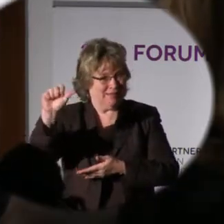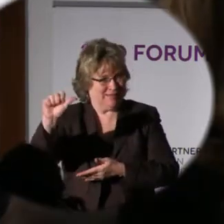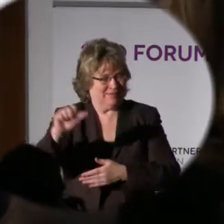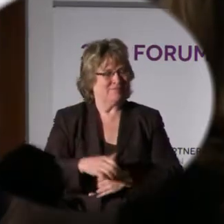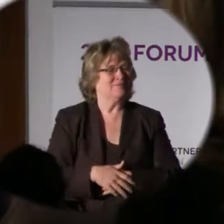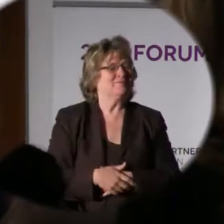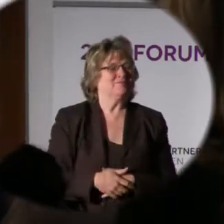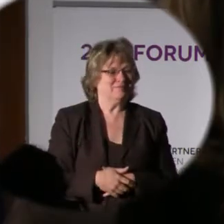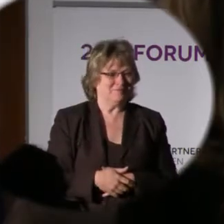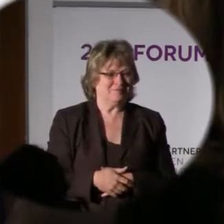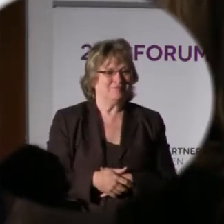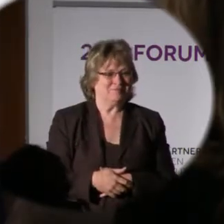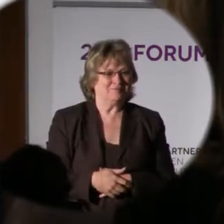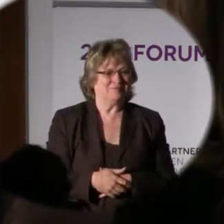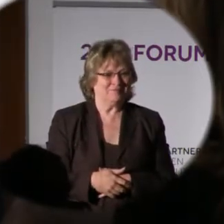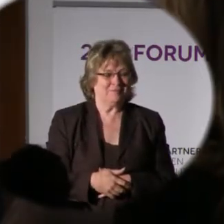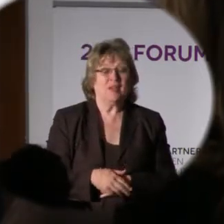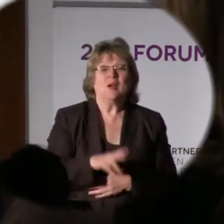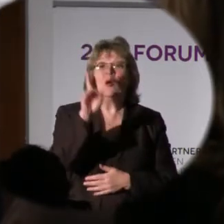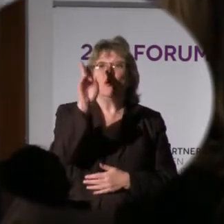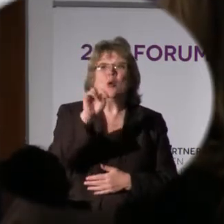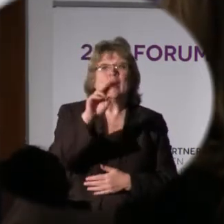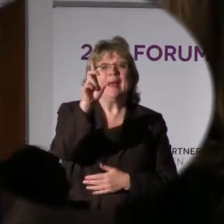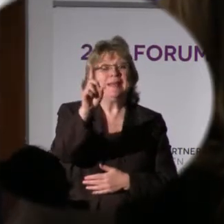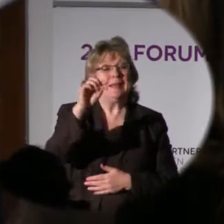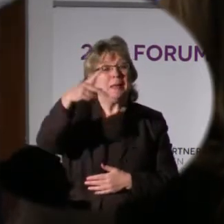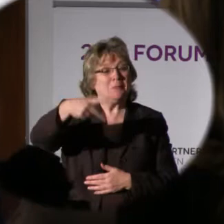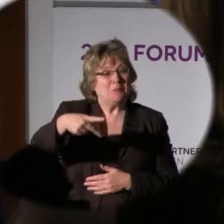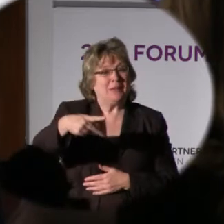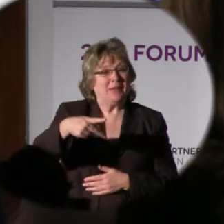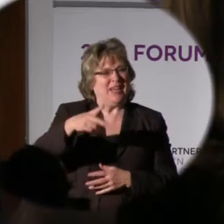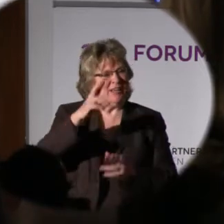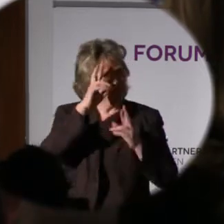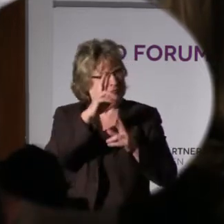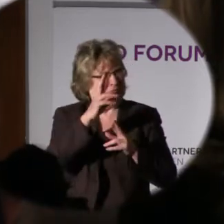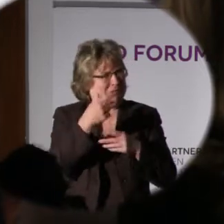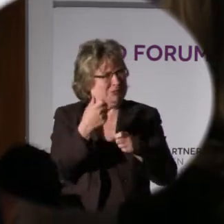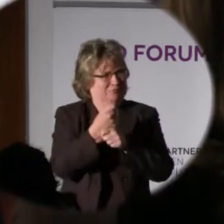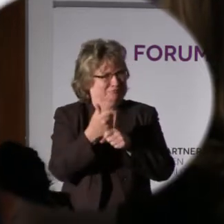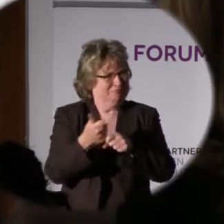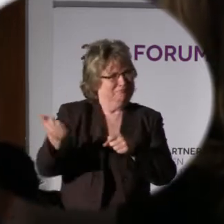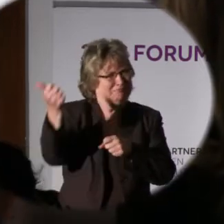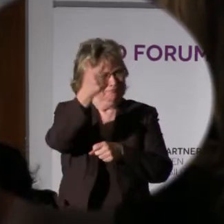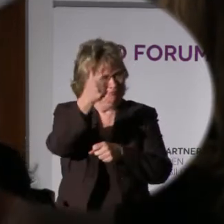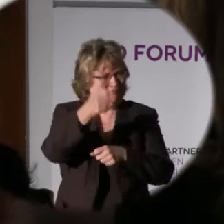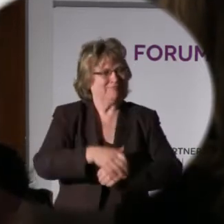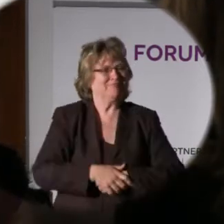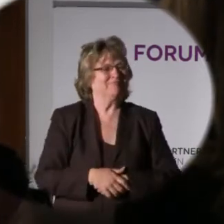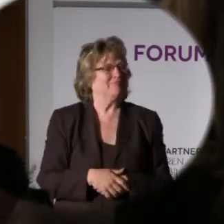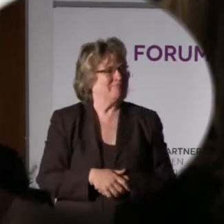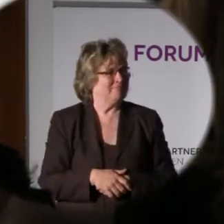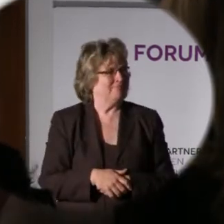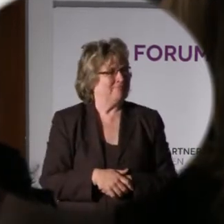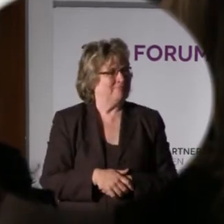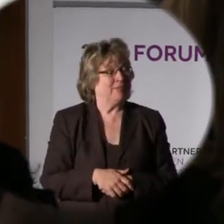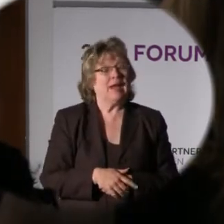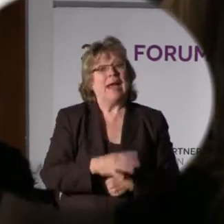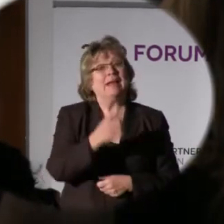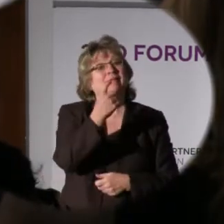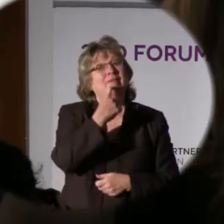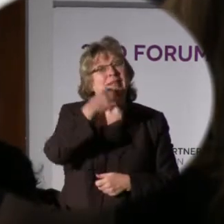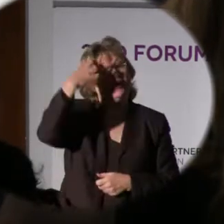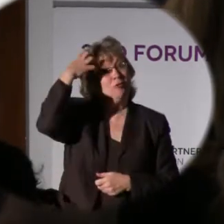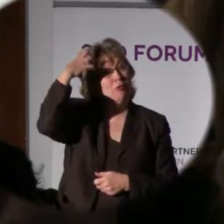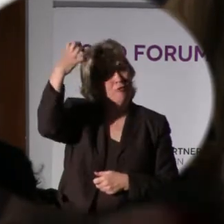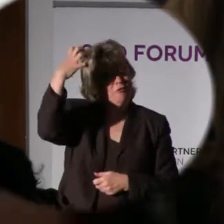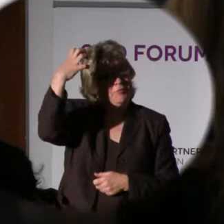Gispan, Associate Administrator, UNDP, Ms. Hautala, Minister of International Development, the Government of Finland,